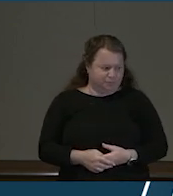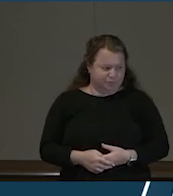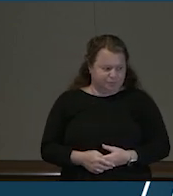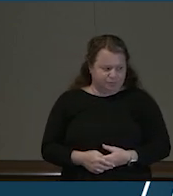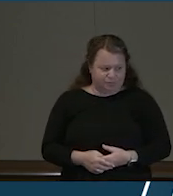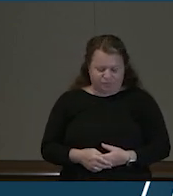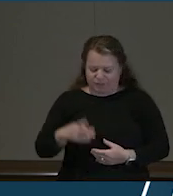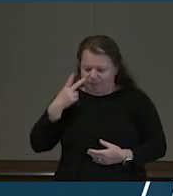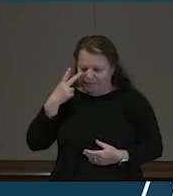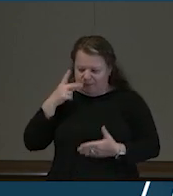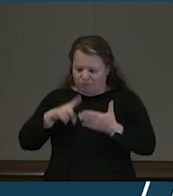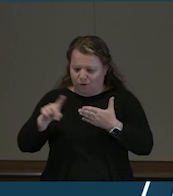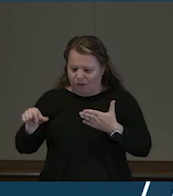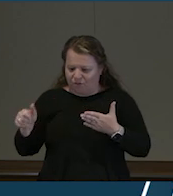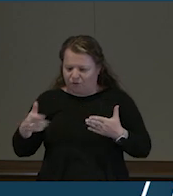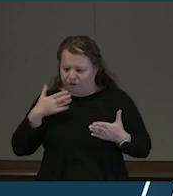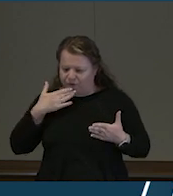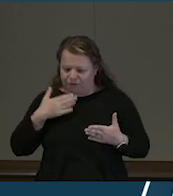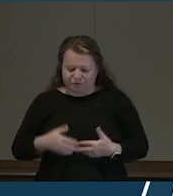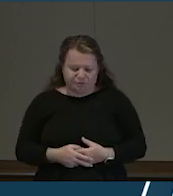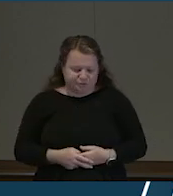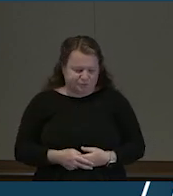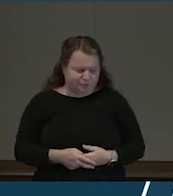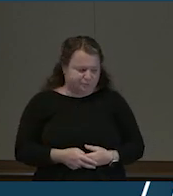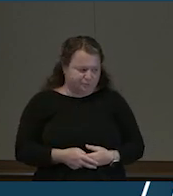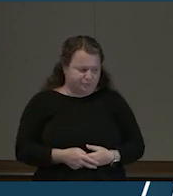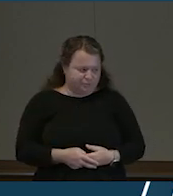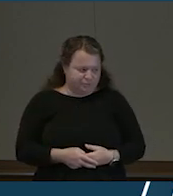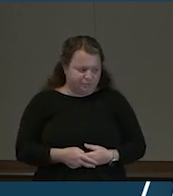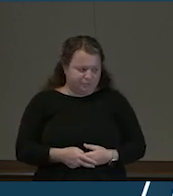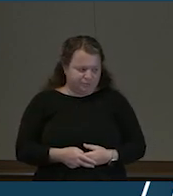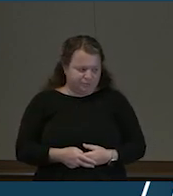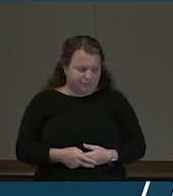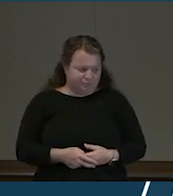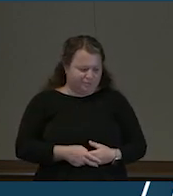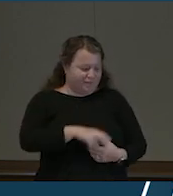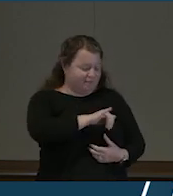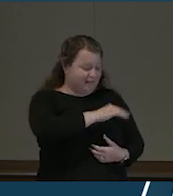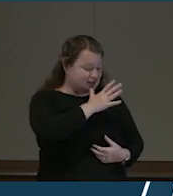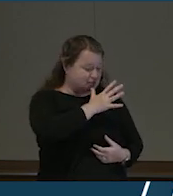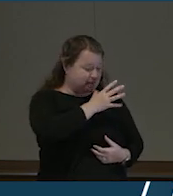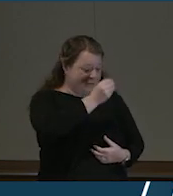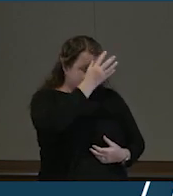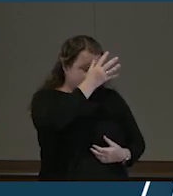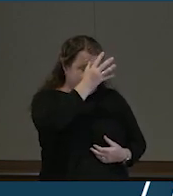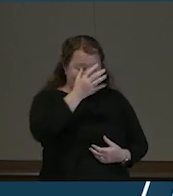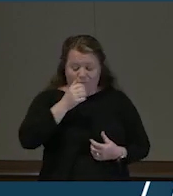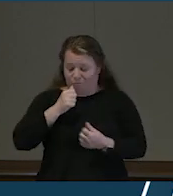other colors? We're gonna This do, is the mommy and this is the dad. oh, I love